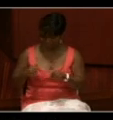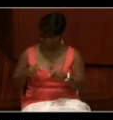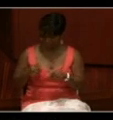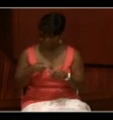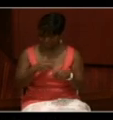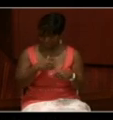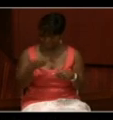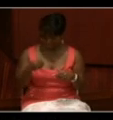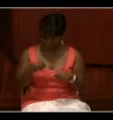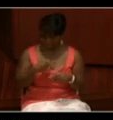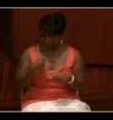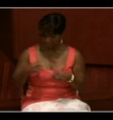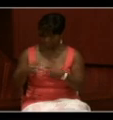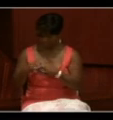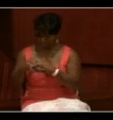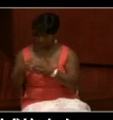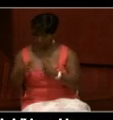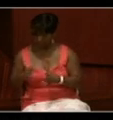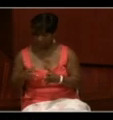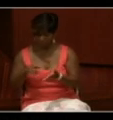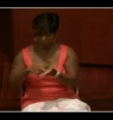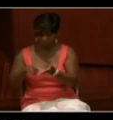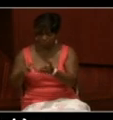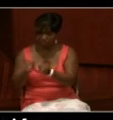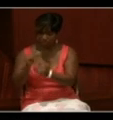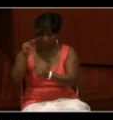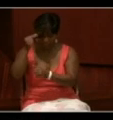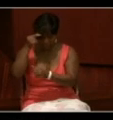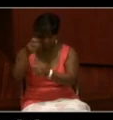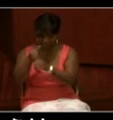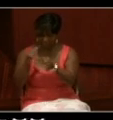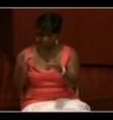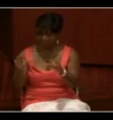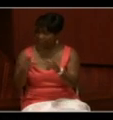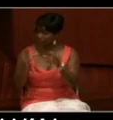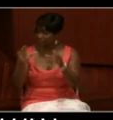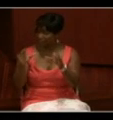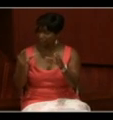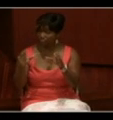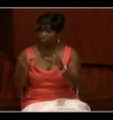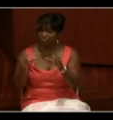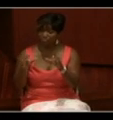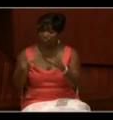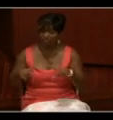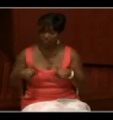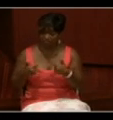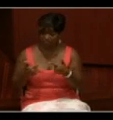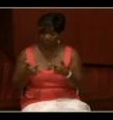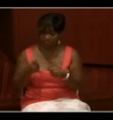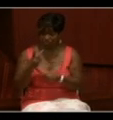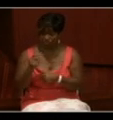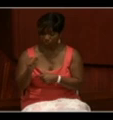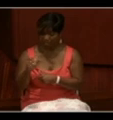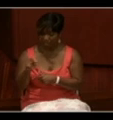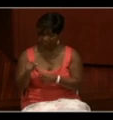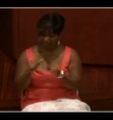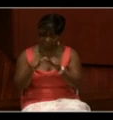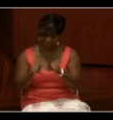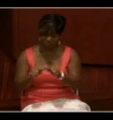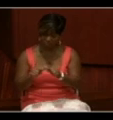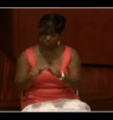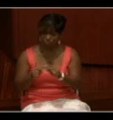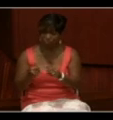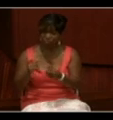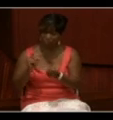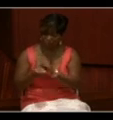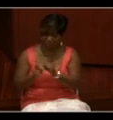citizens, that they register with the government and receive certificates of residence. These two acts were continually renewed and